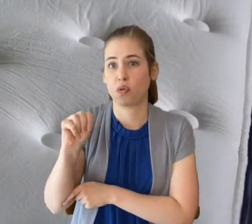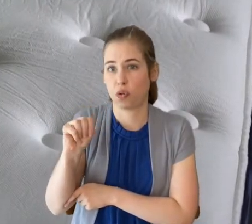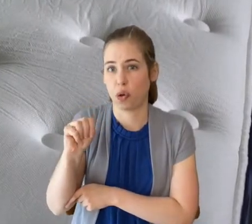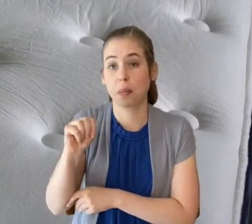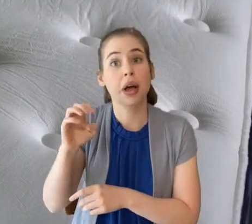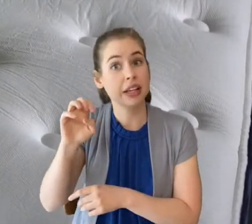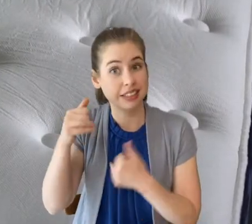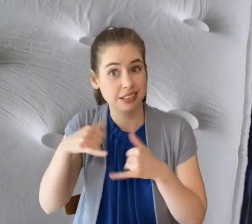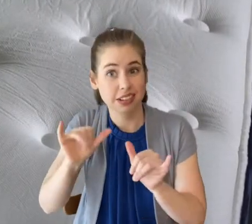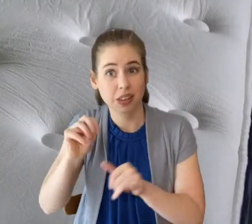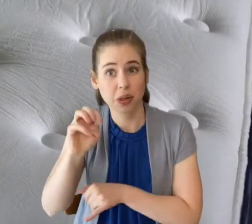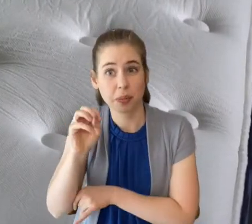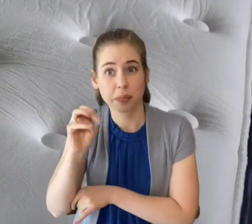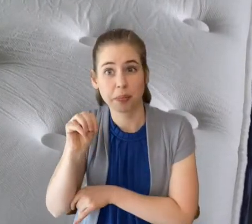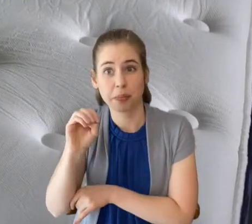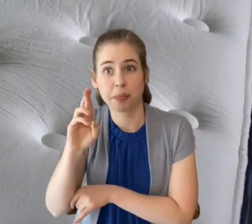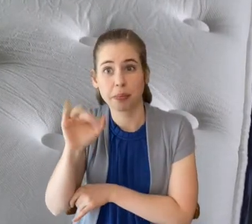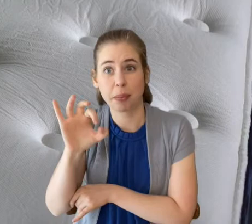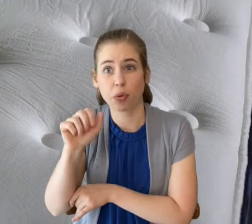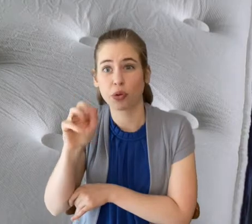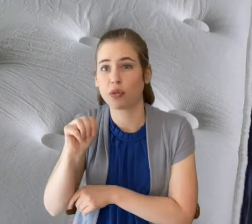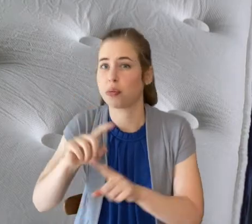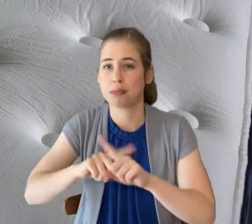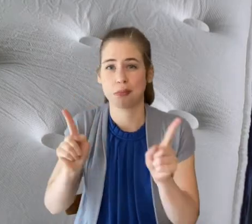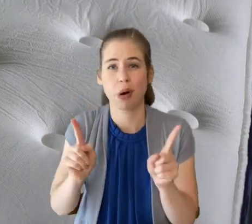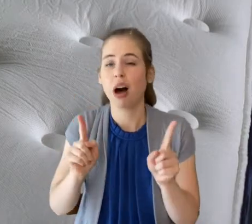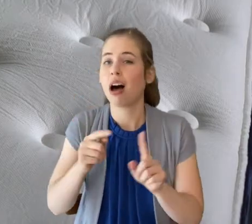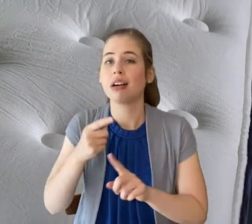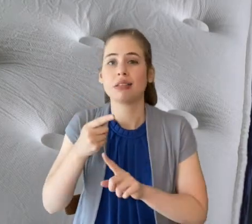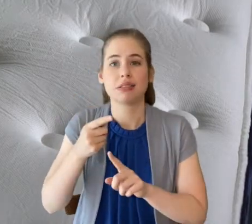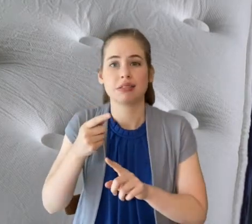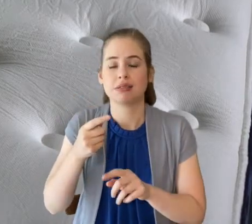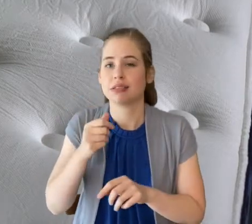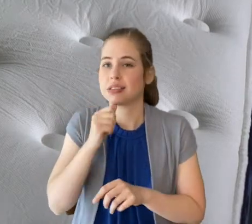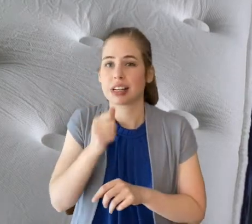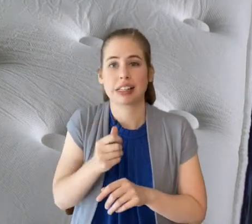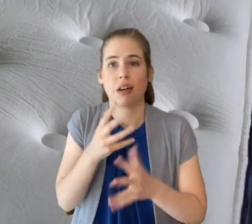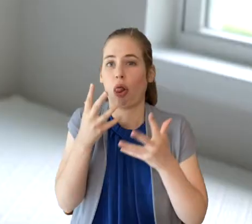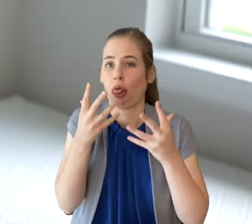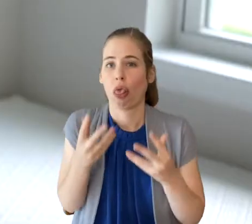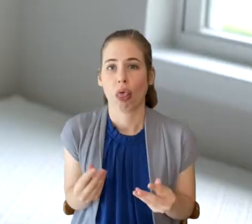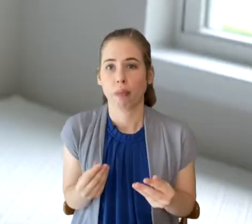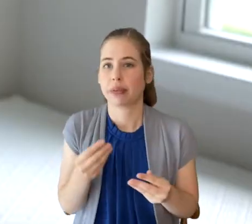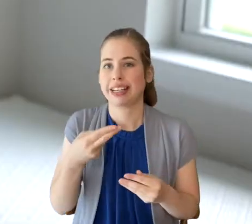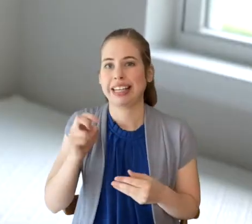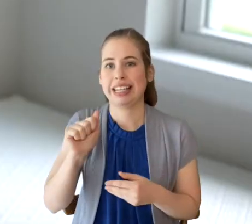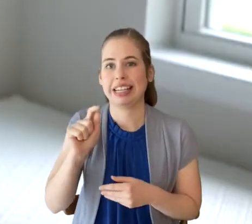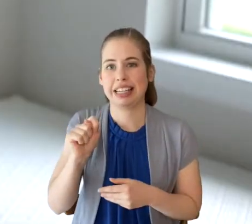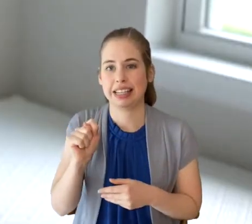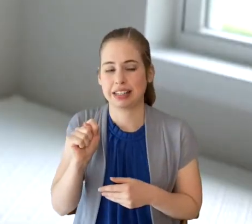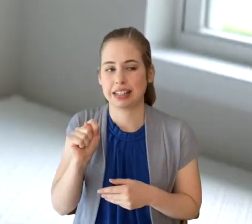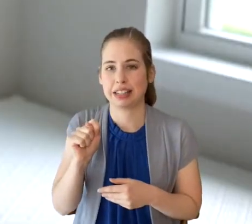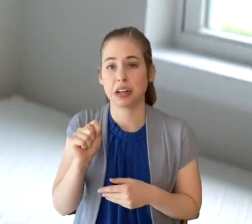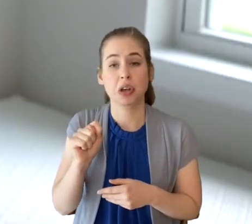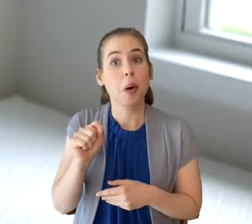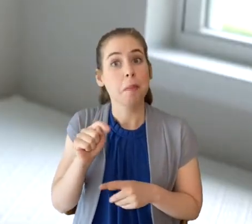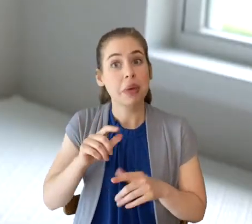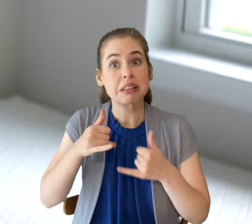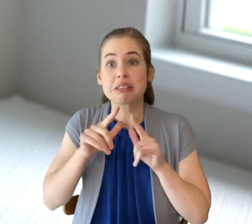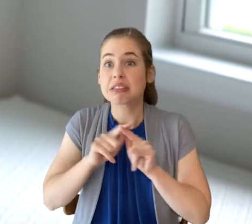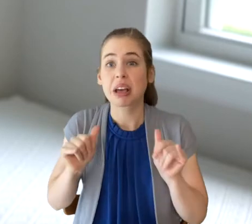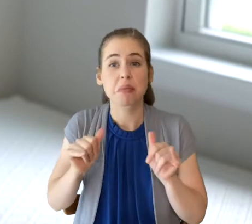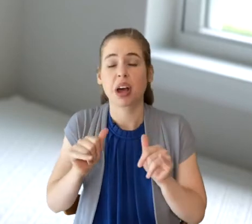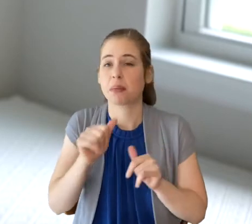layer is not temperature sensitive. This allows for heat to dissipate faster. Additionally, we found that we didn't get a